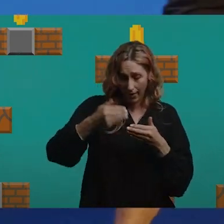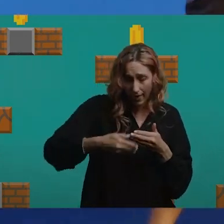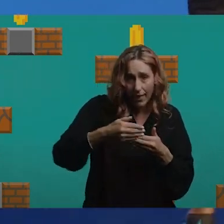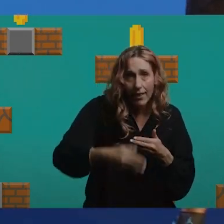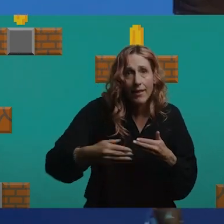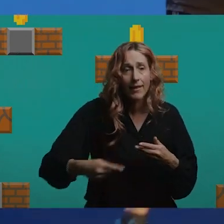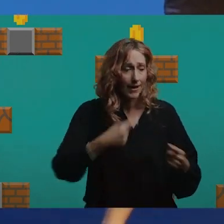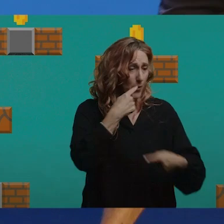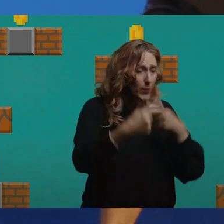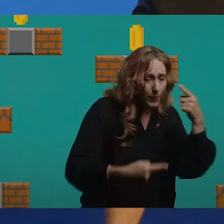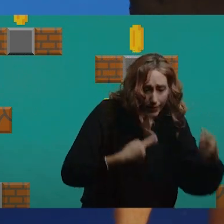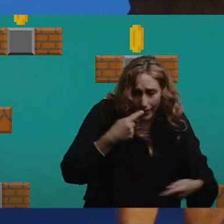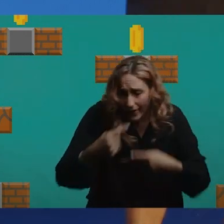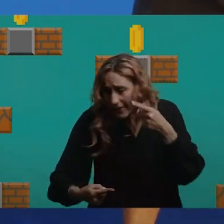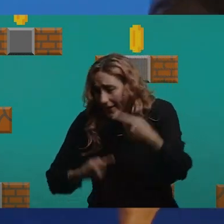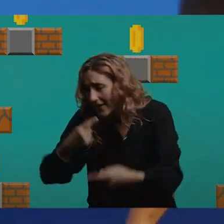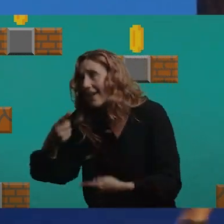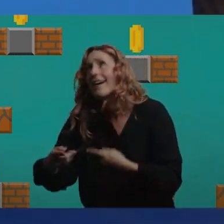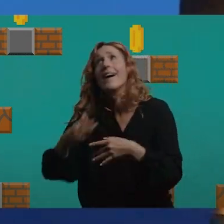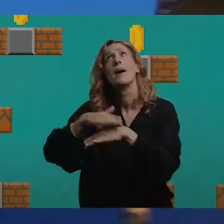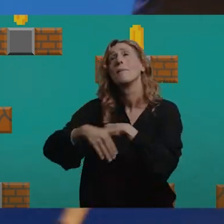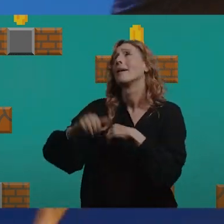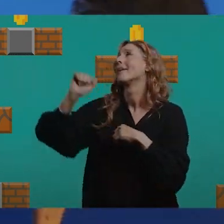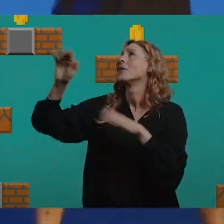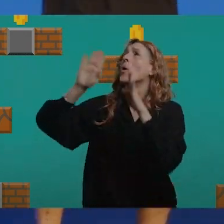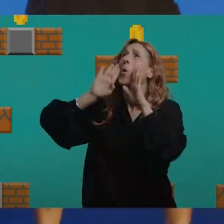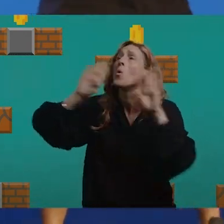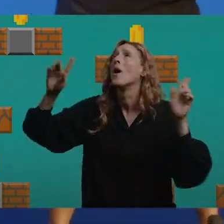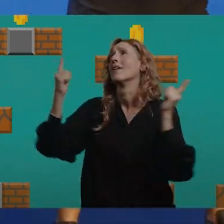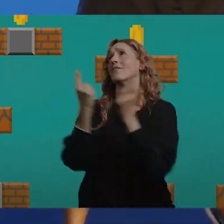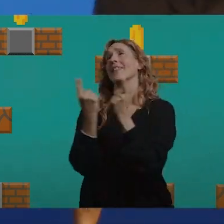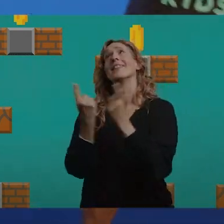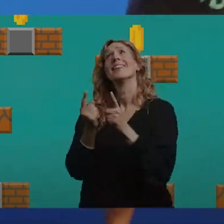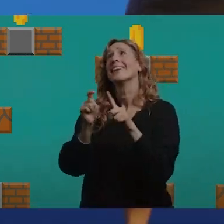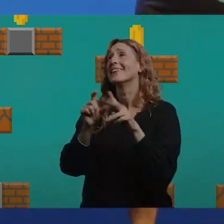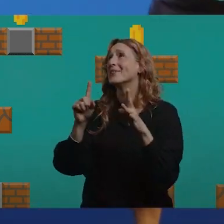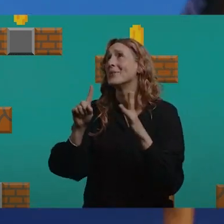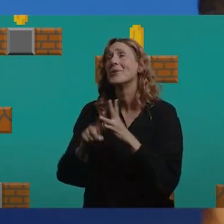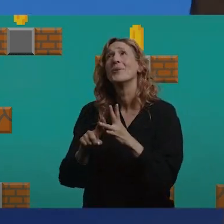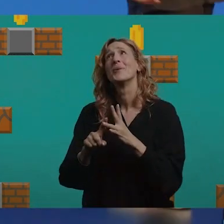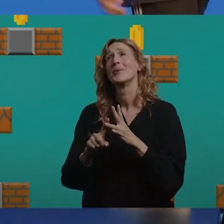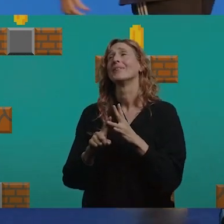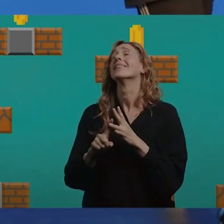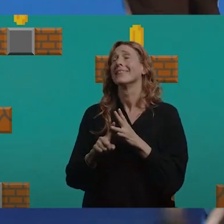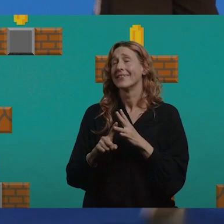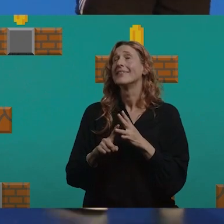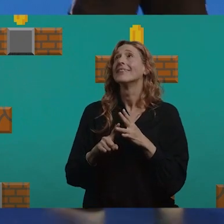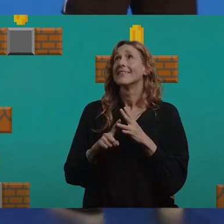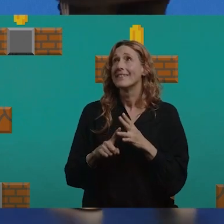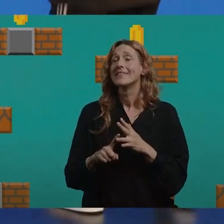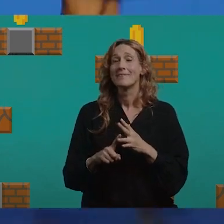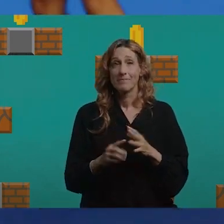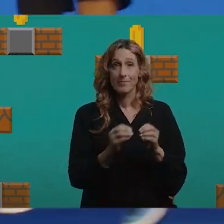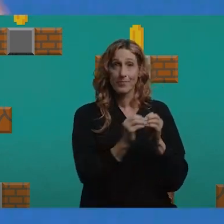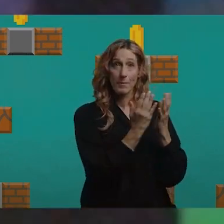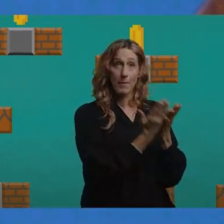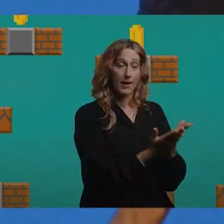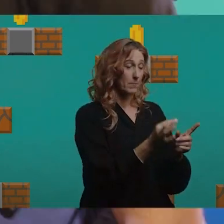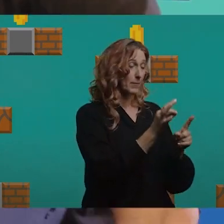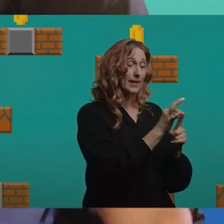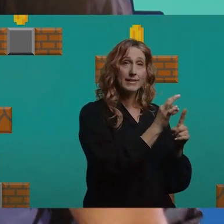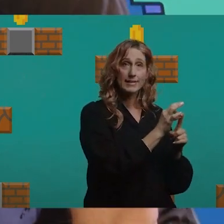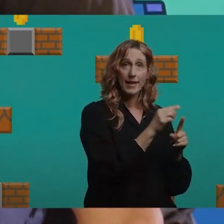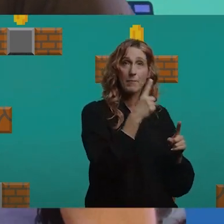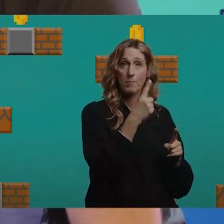one can. One generation commends your works to another, they tell of your mighty